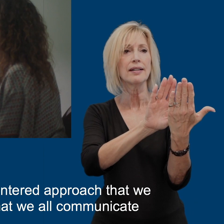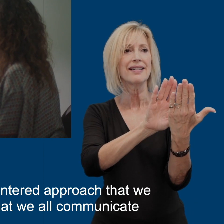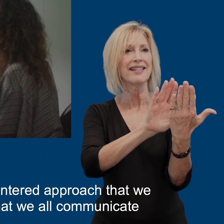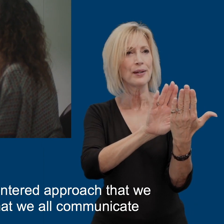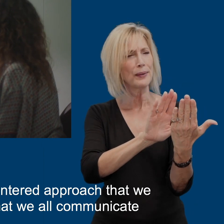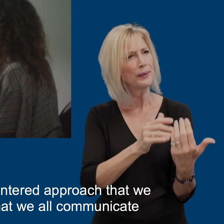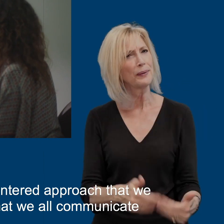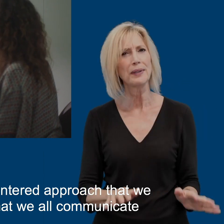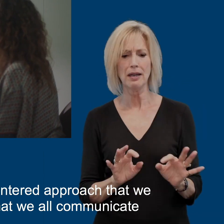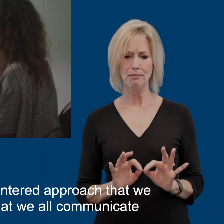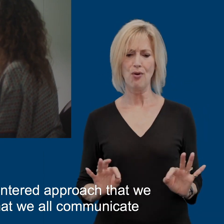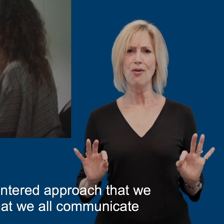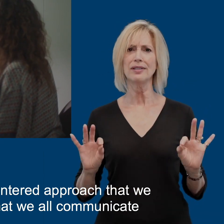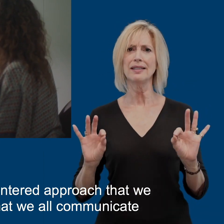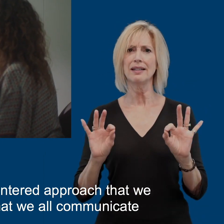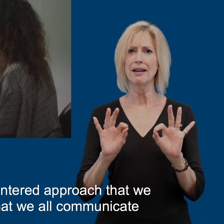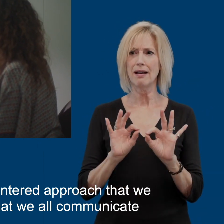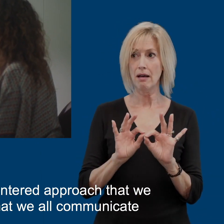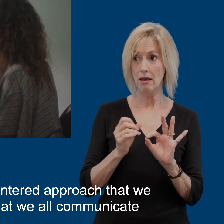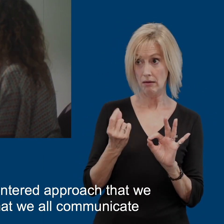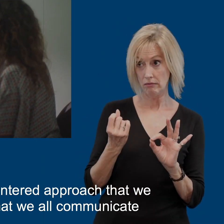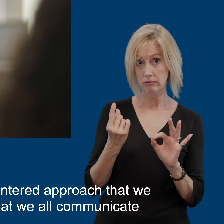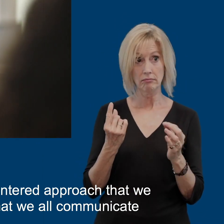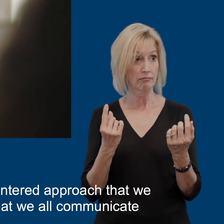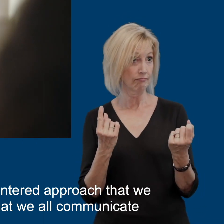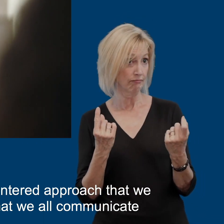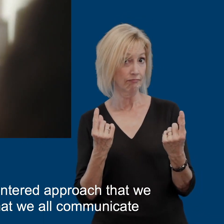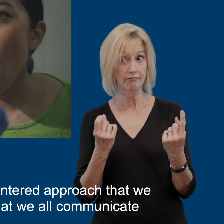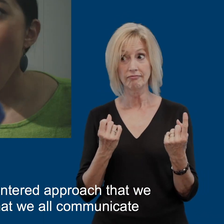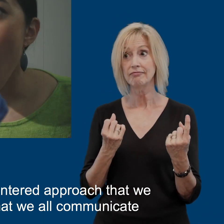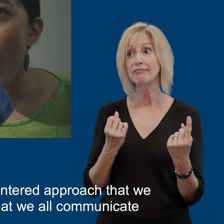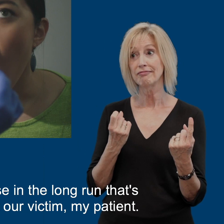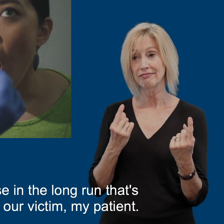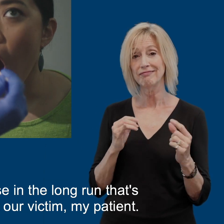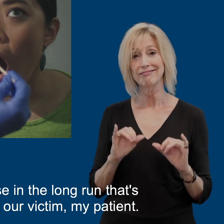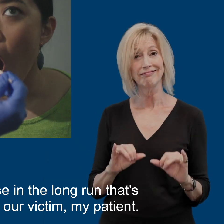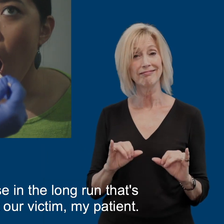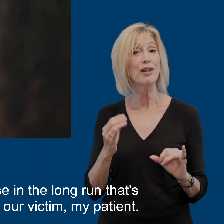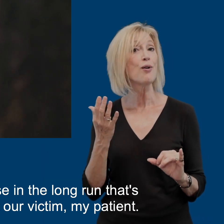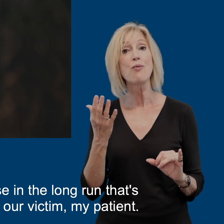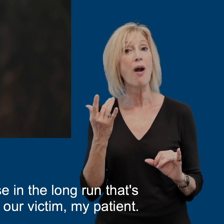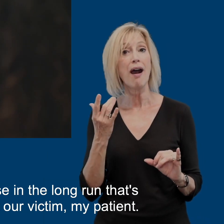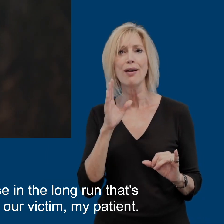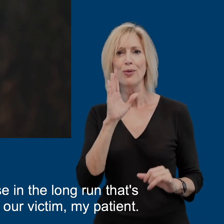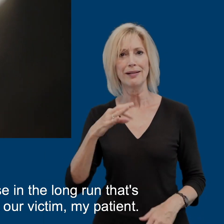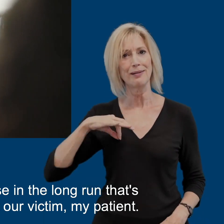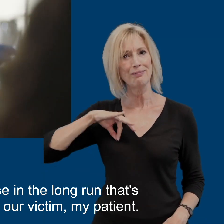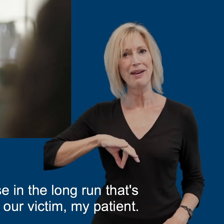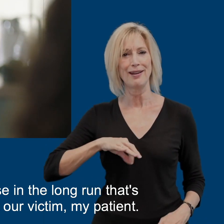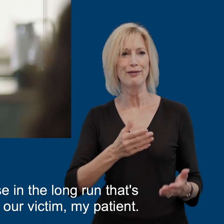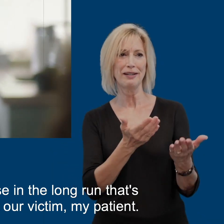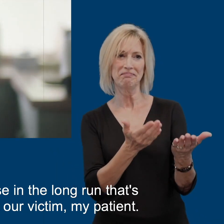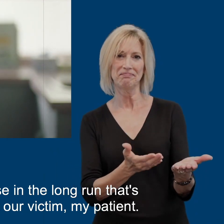we take, it's so important that we all communicate with each other, because in the long run, that's